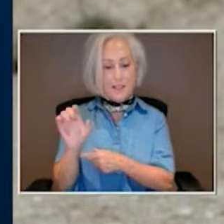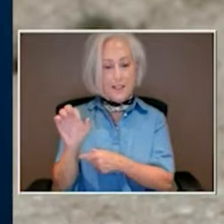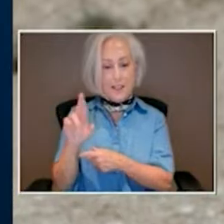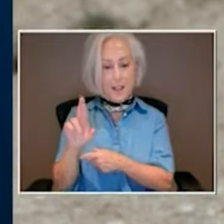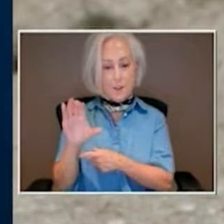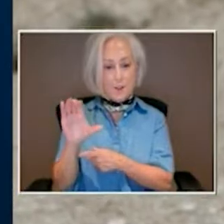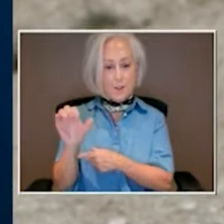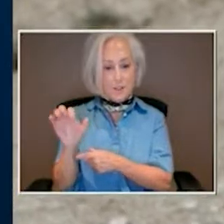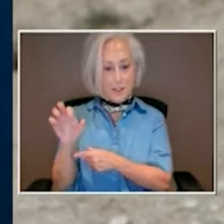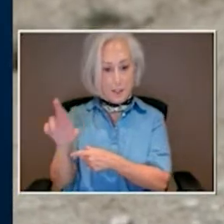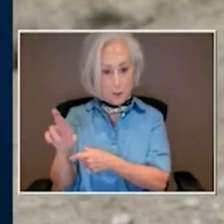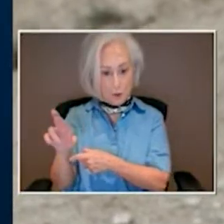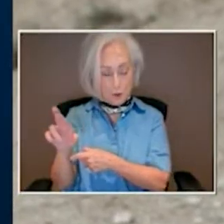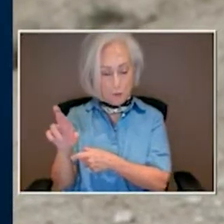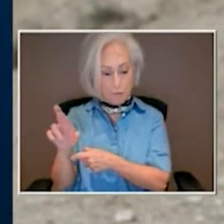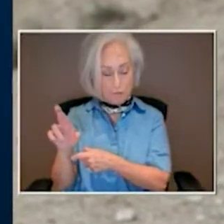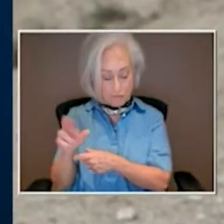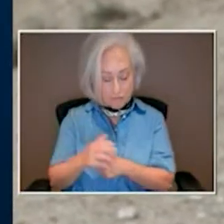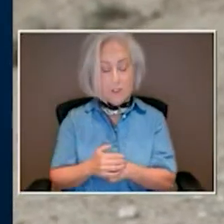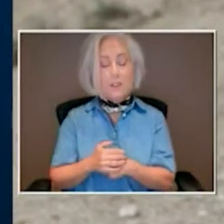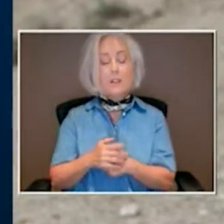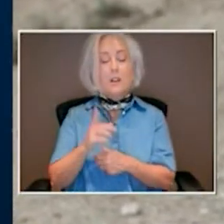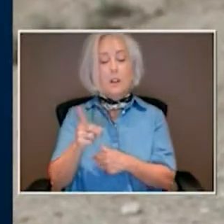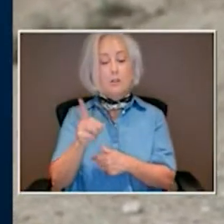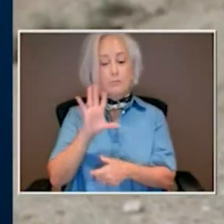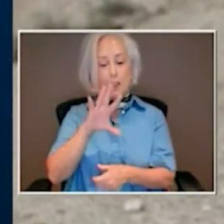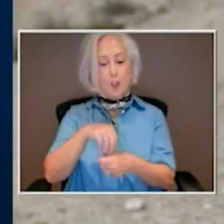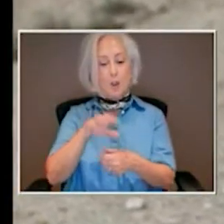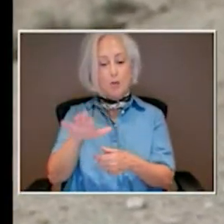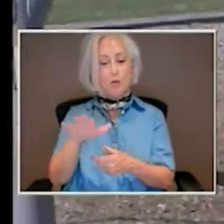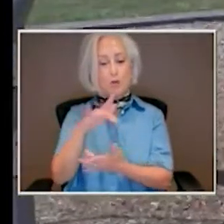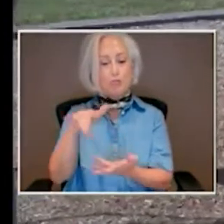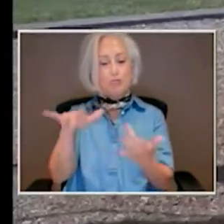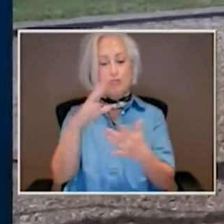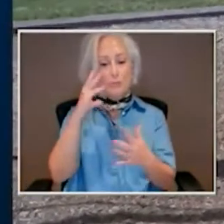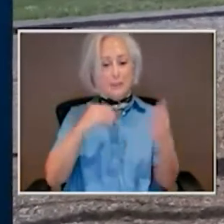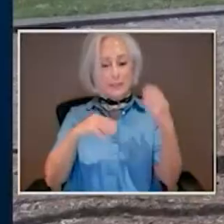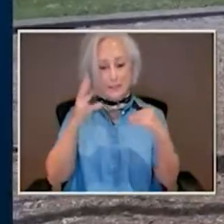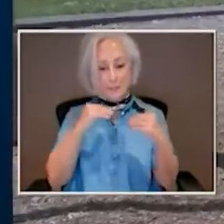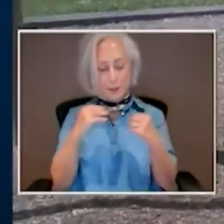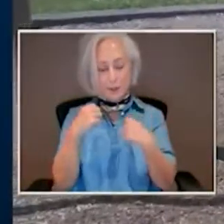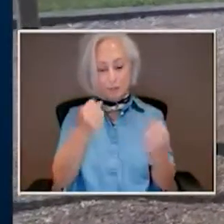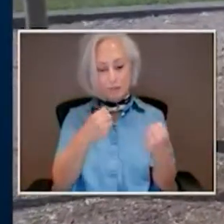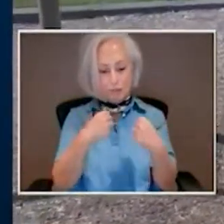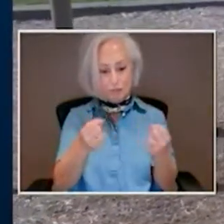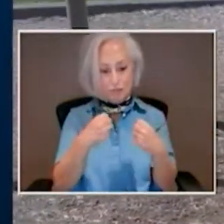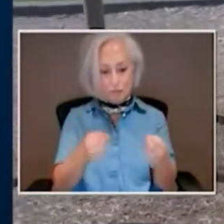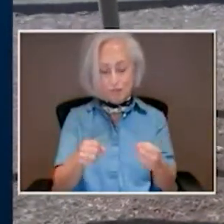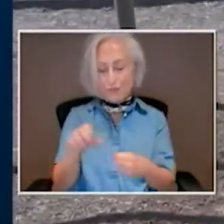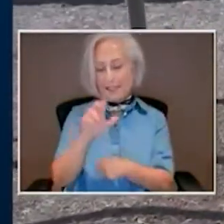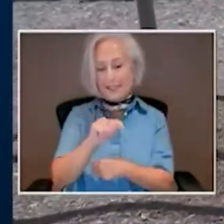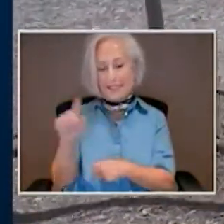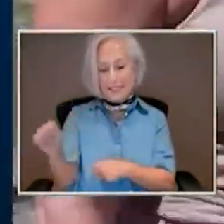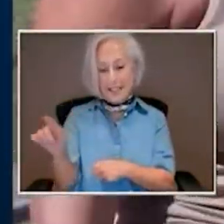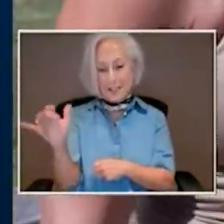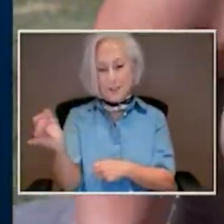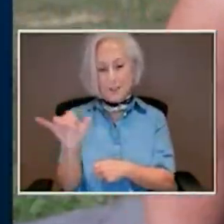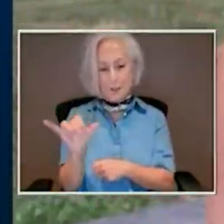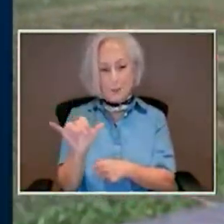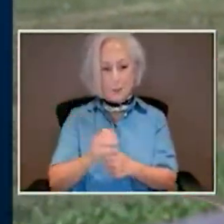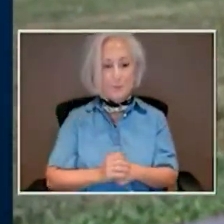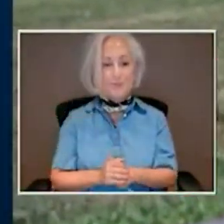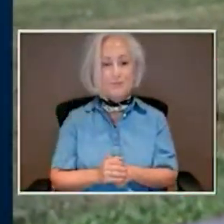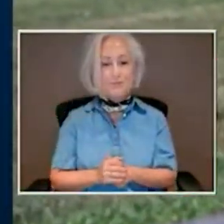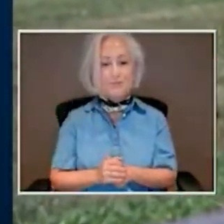trips, tailored treatments, and even a few TikToks. Higher? These are the moments